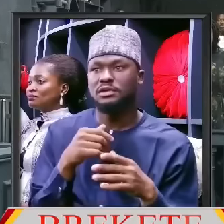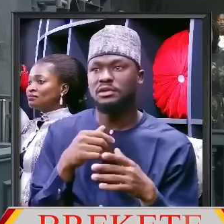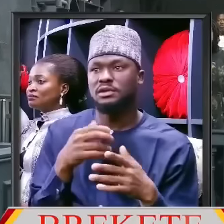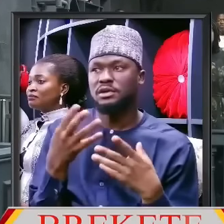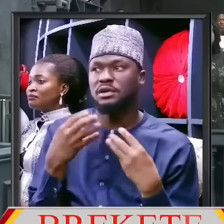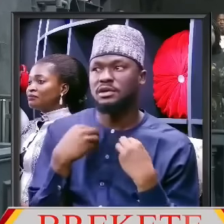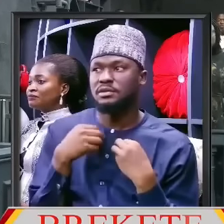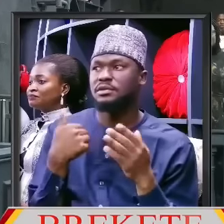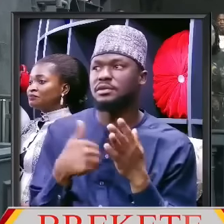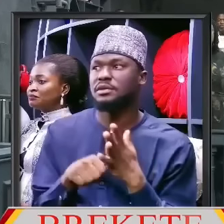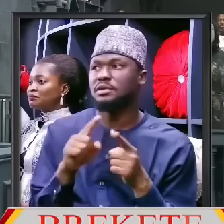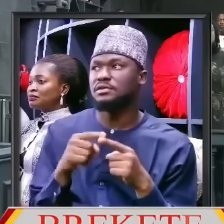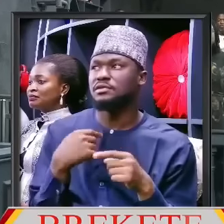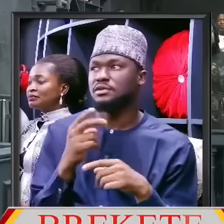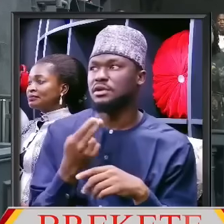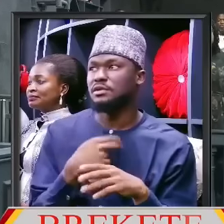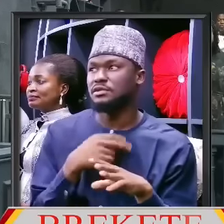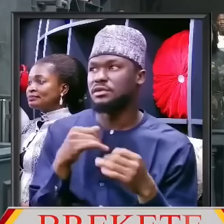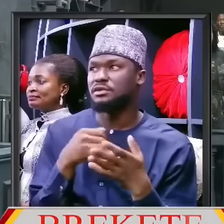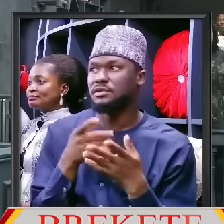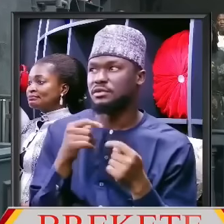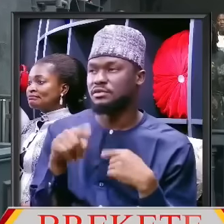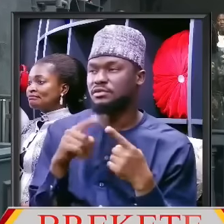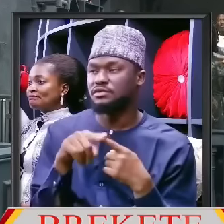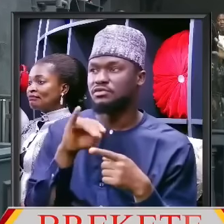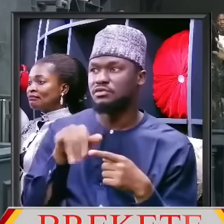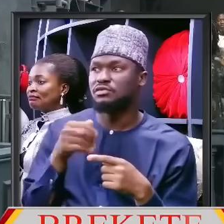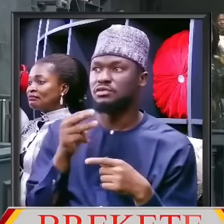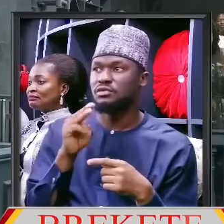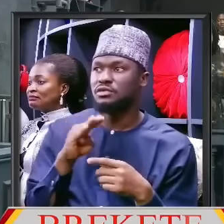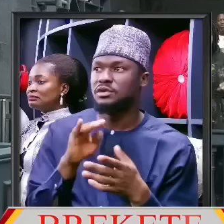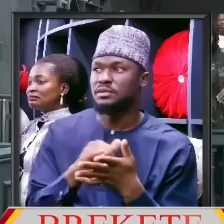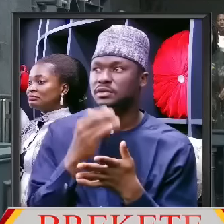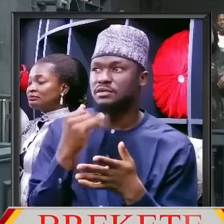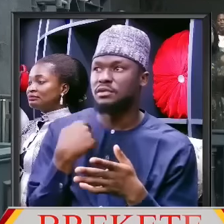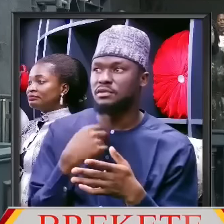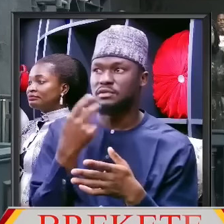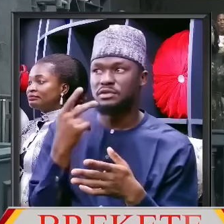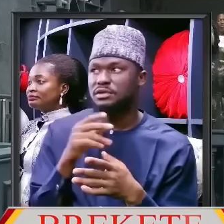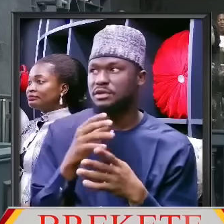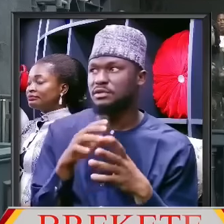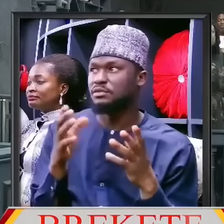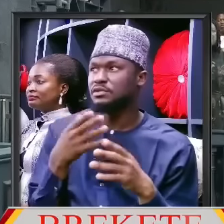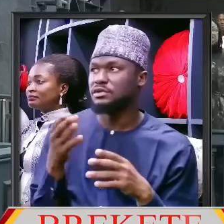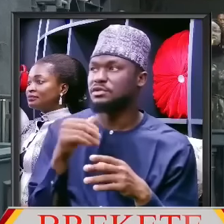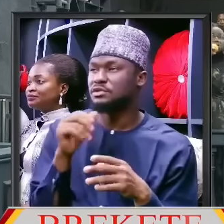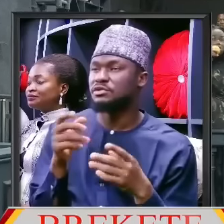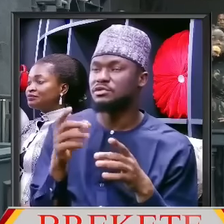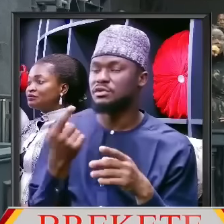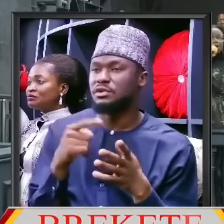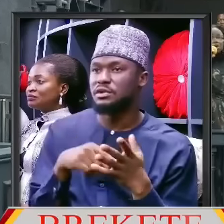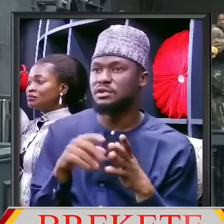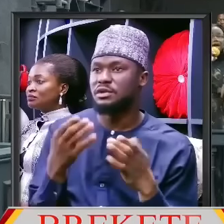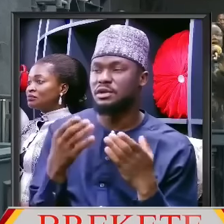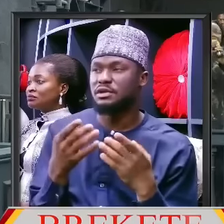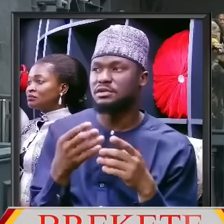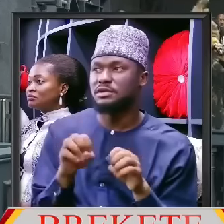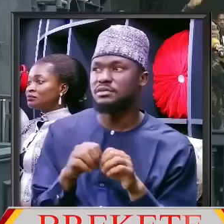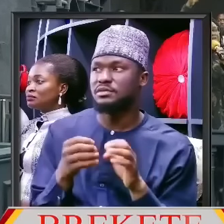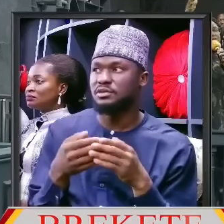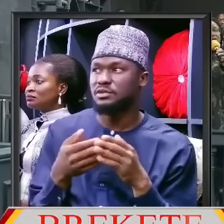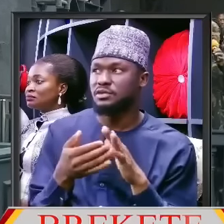back. Tell us how you take home. Go your jam potter. Now we can't, they see many, many things. So I know be only this class, even the one